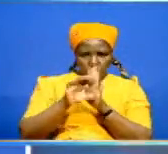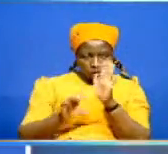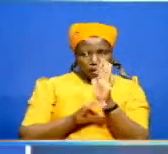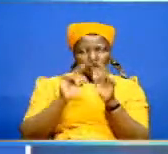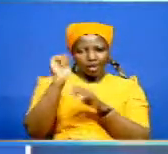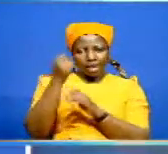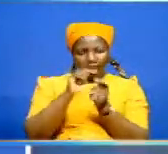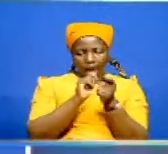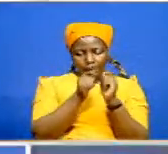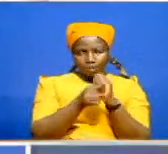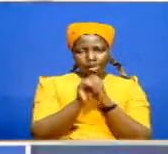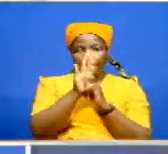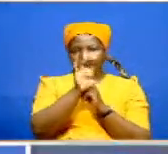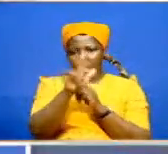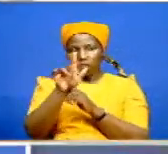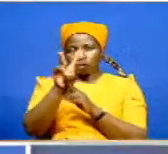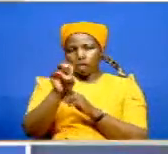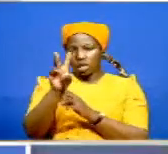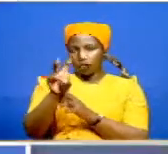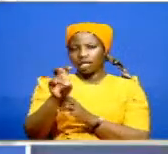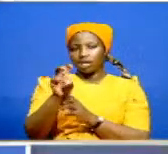Bill 2020.